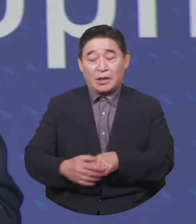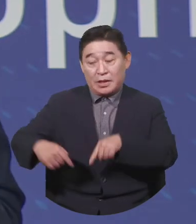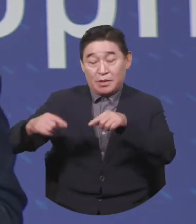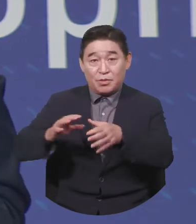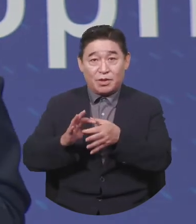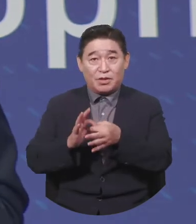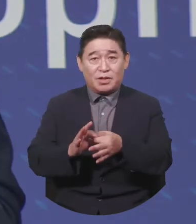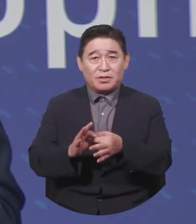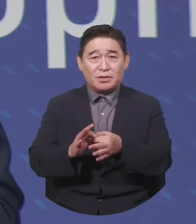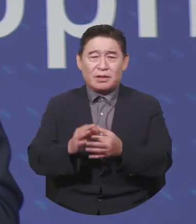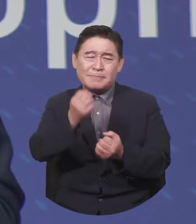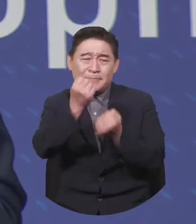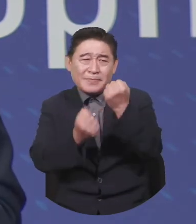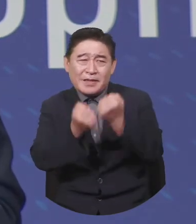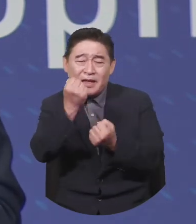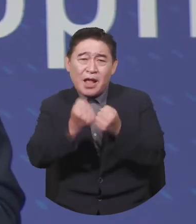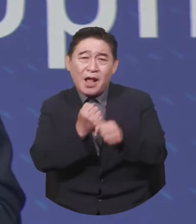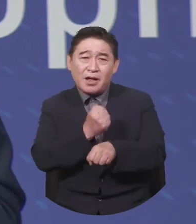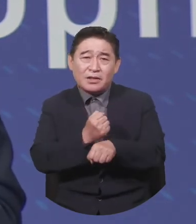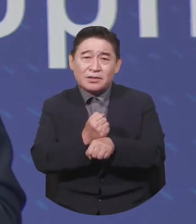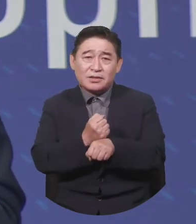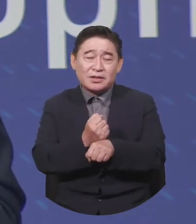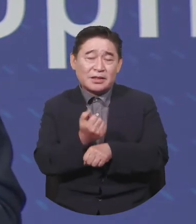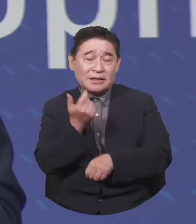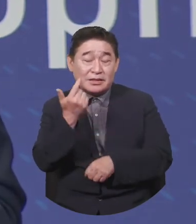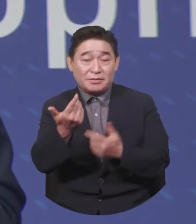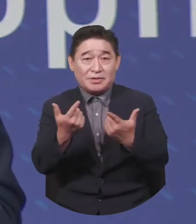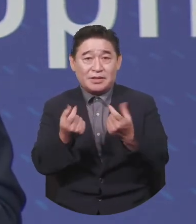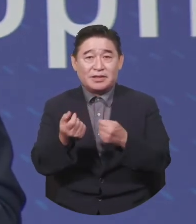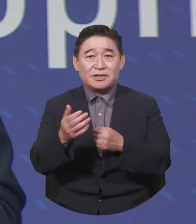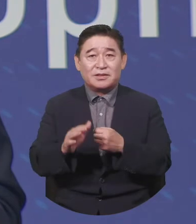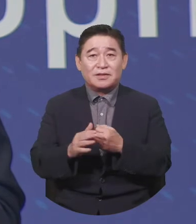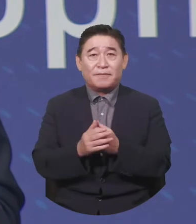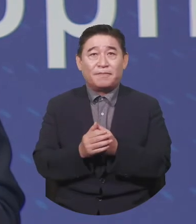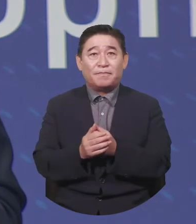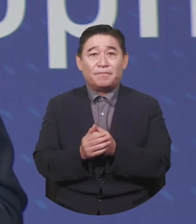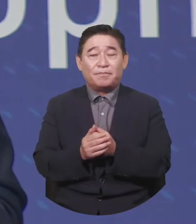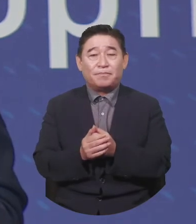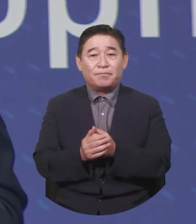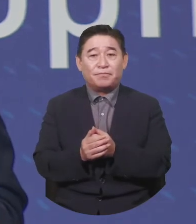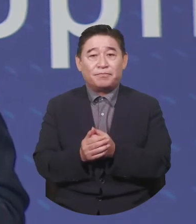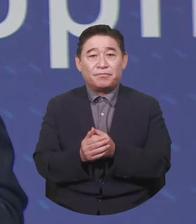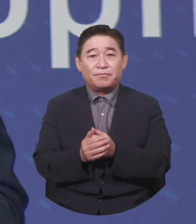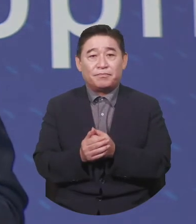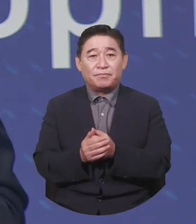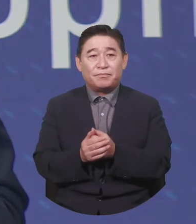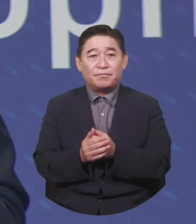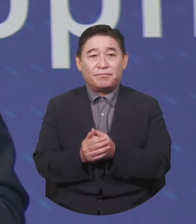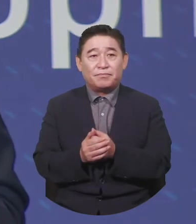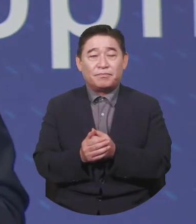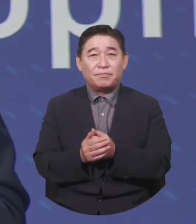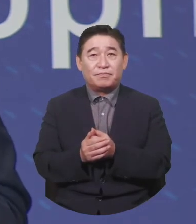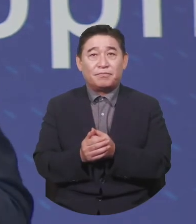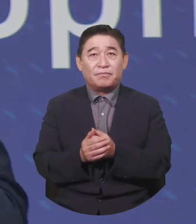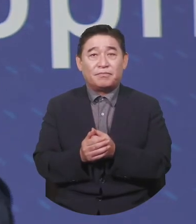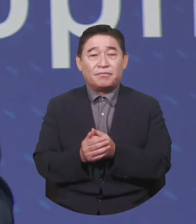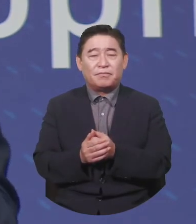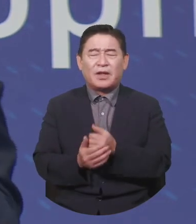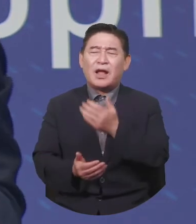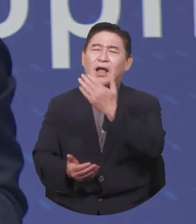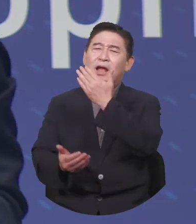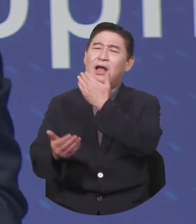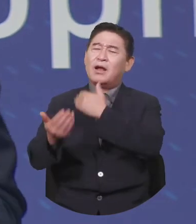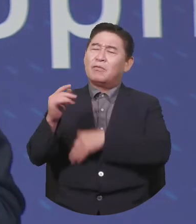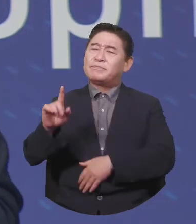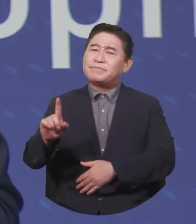be, in the past, our typical way how we were responding to this was we have 2